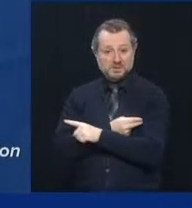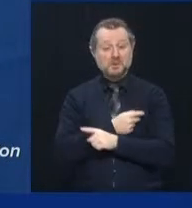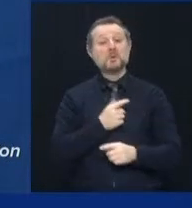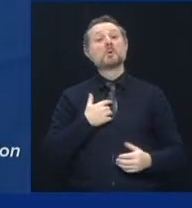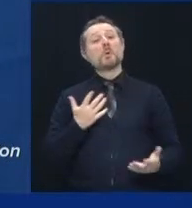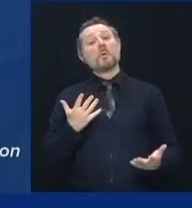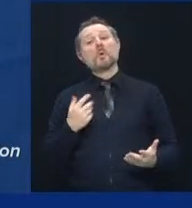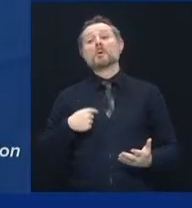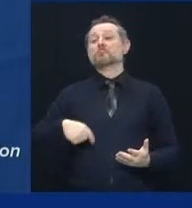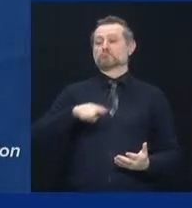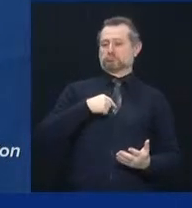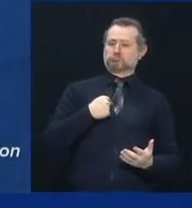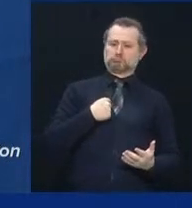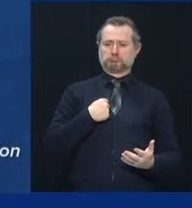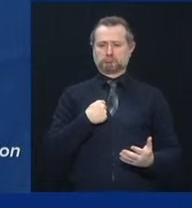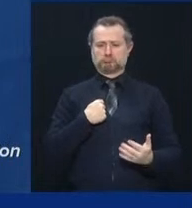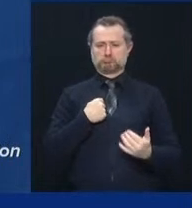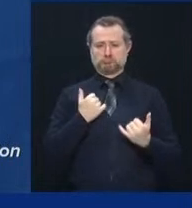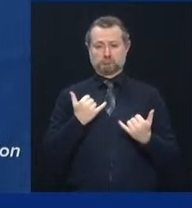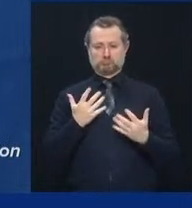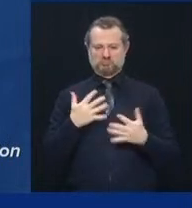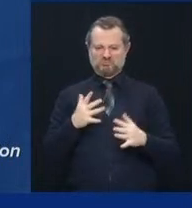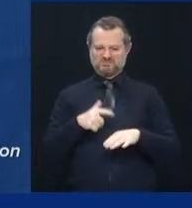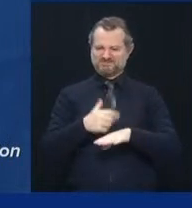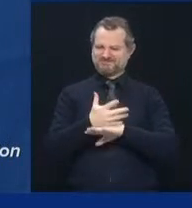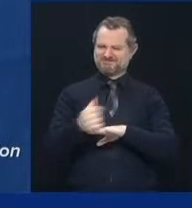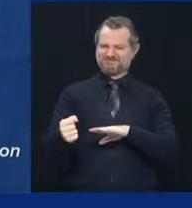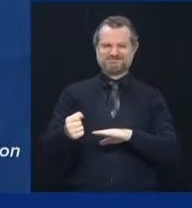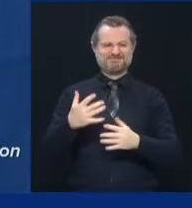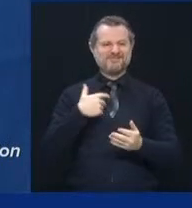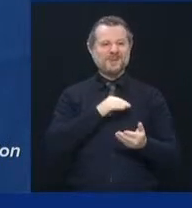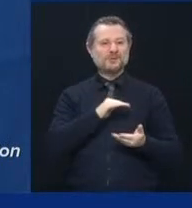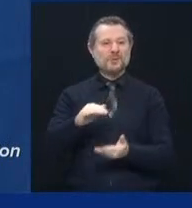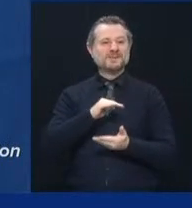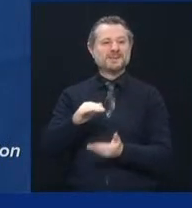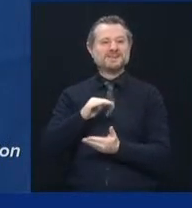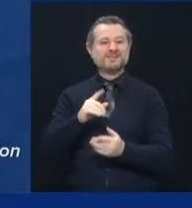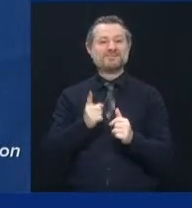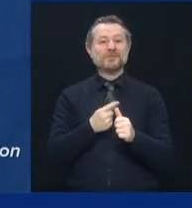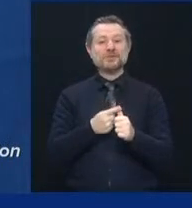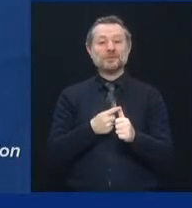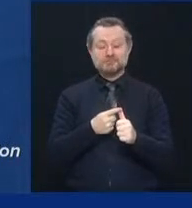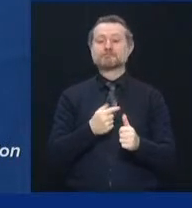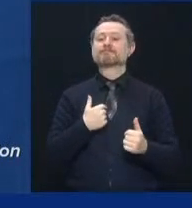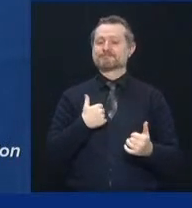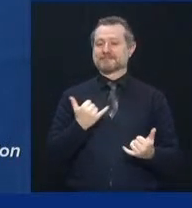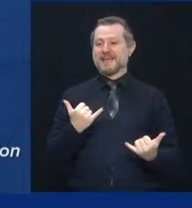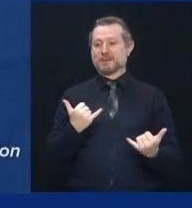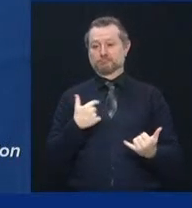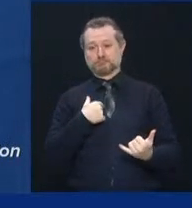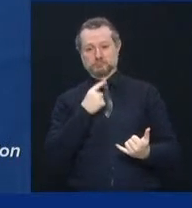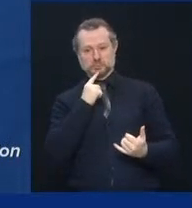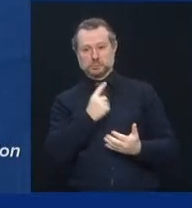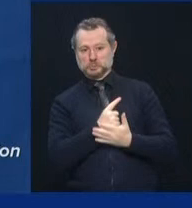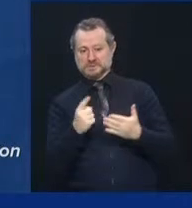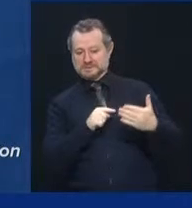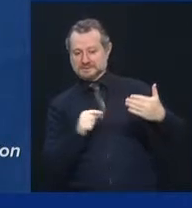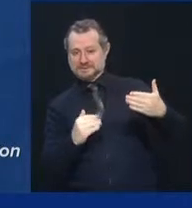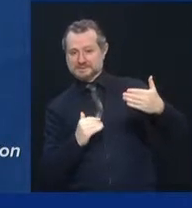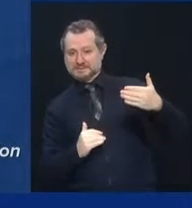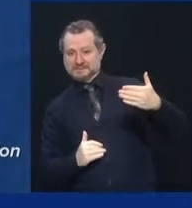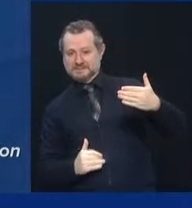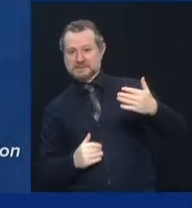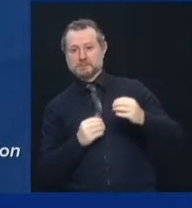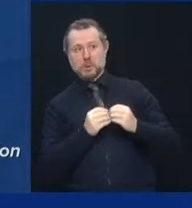out of doses, and we now go what we say week to week. The next